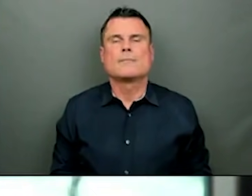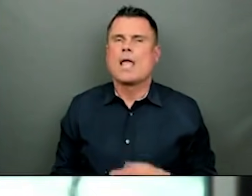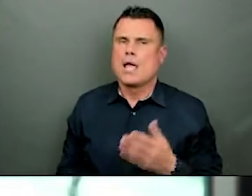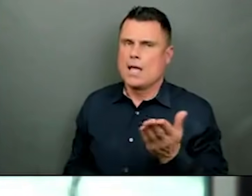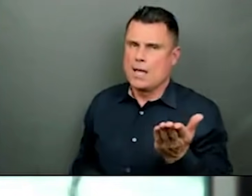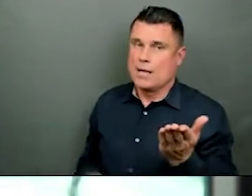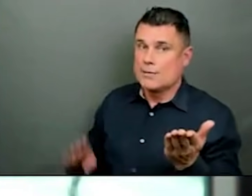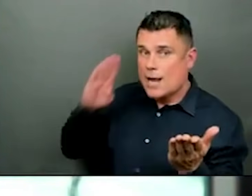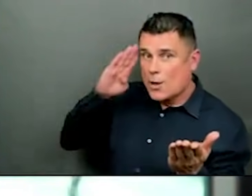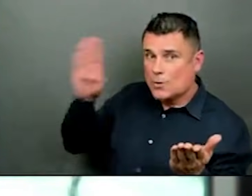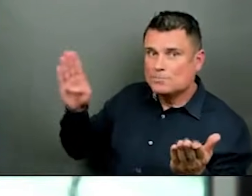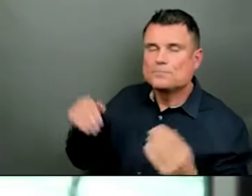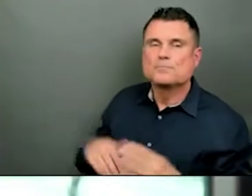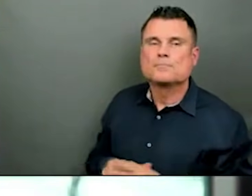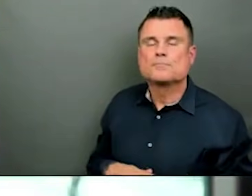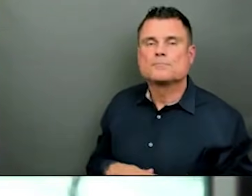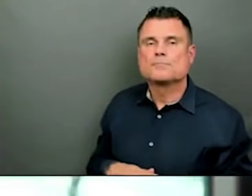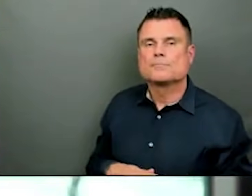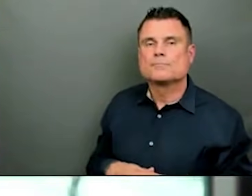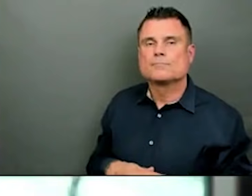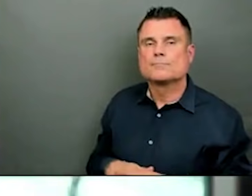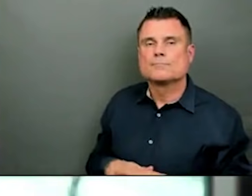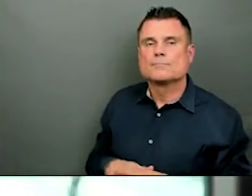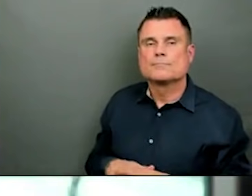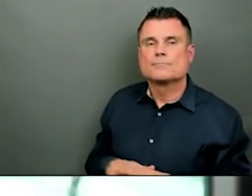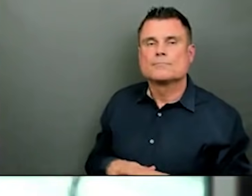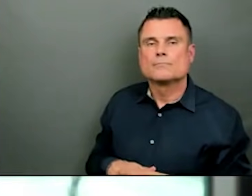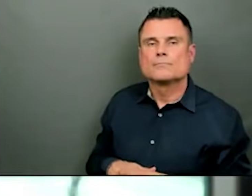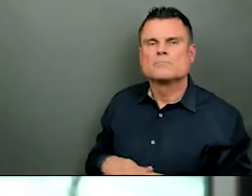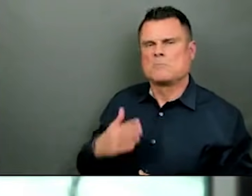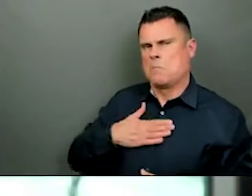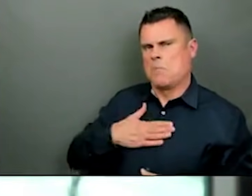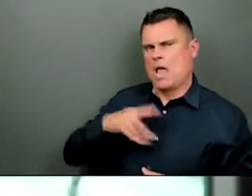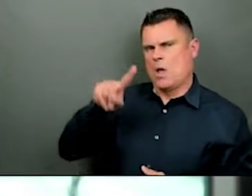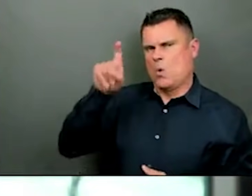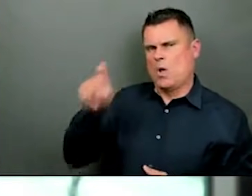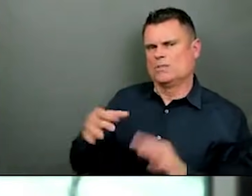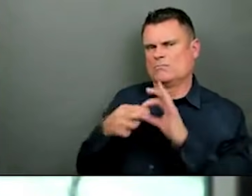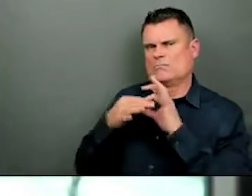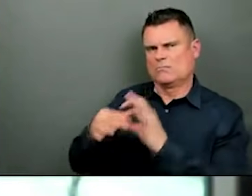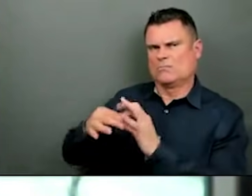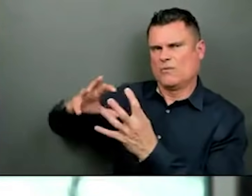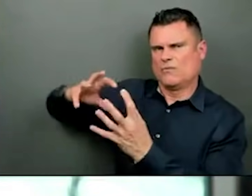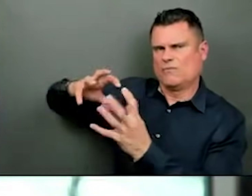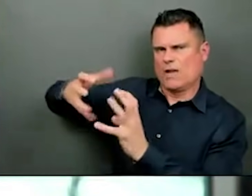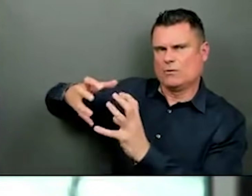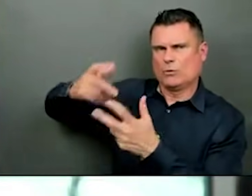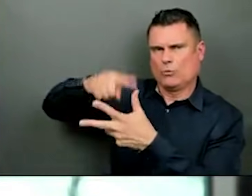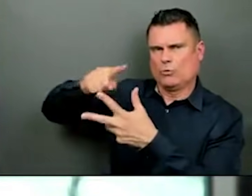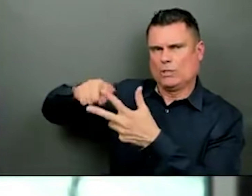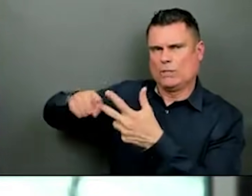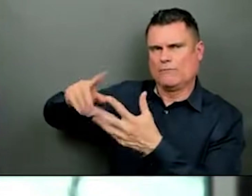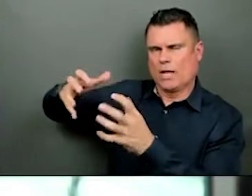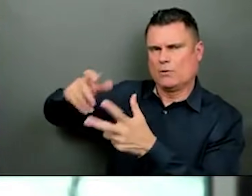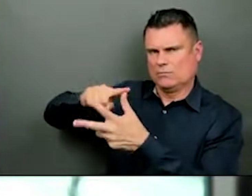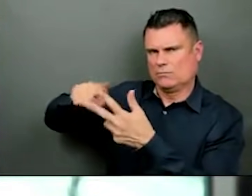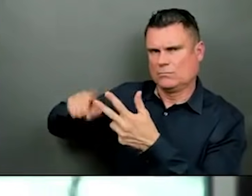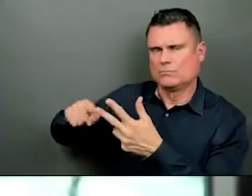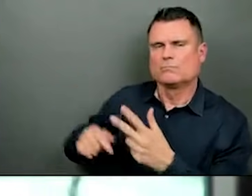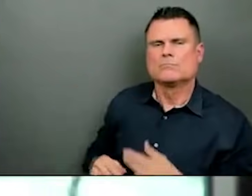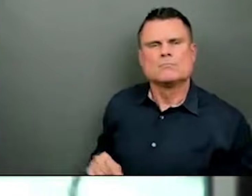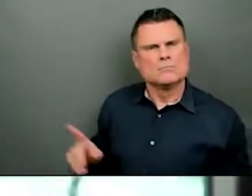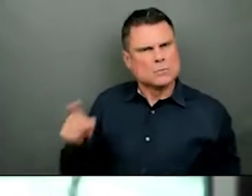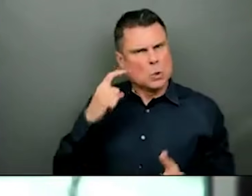Oh, hello. I just wanted to ask about variants as well. And I know that you've said in the past that more young people are